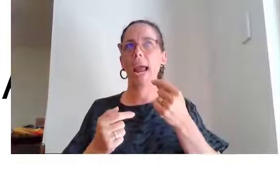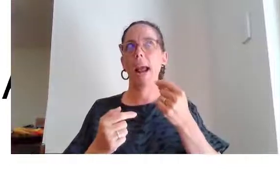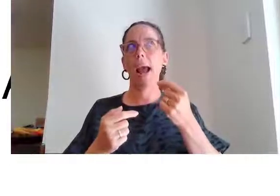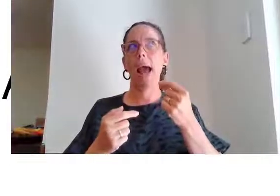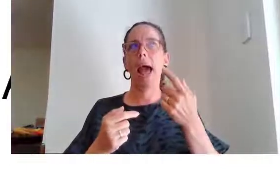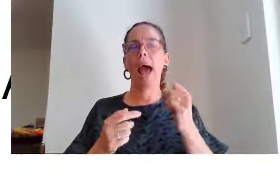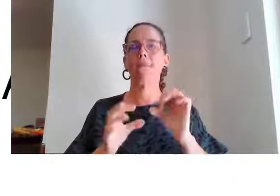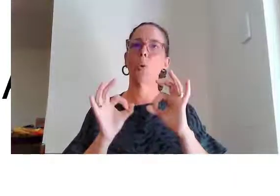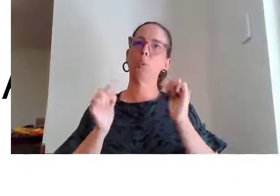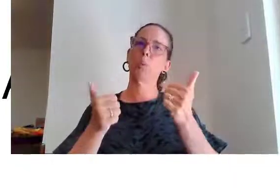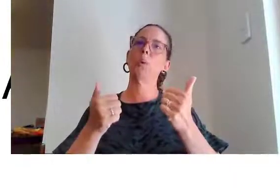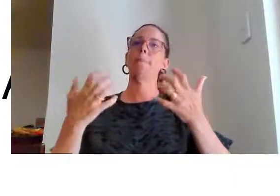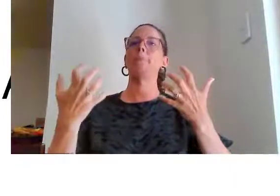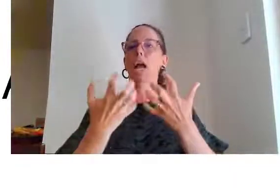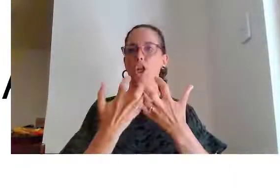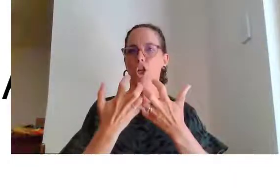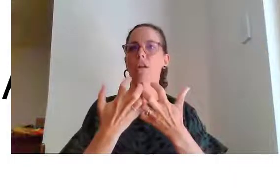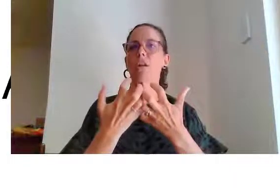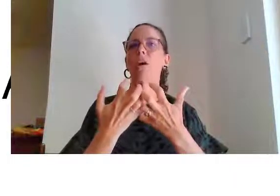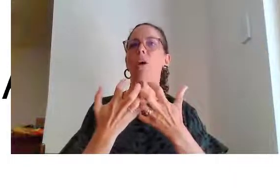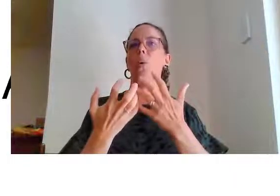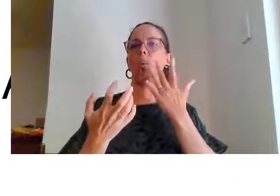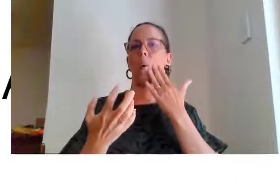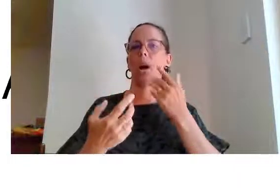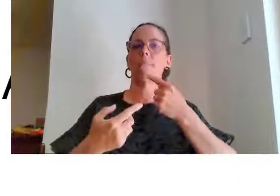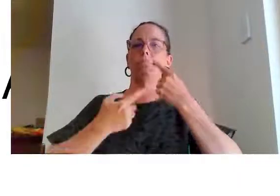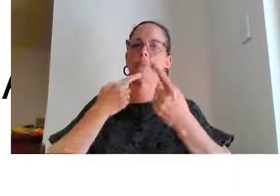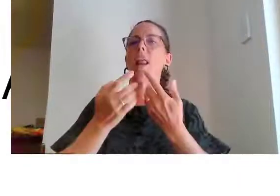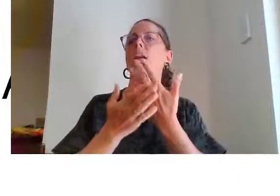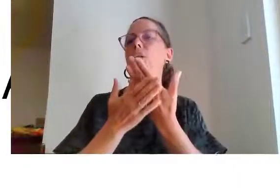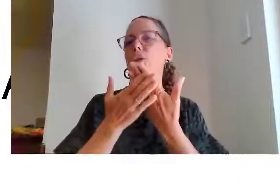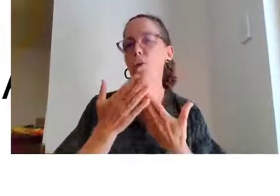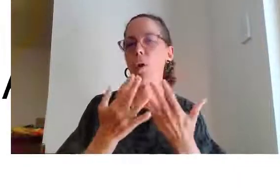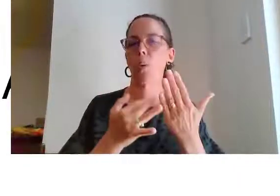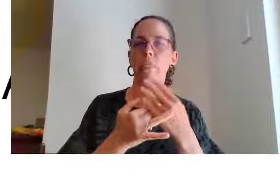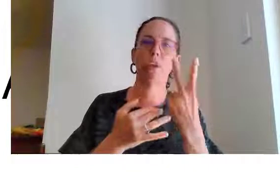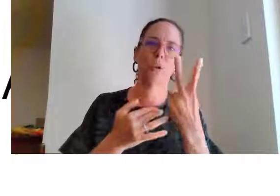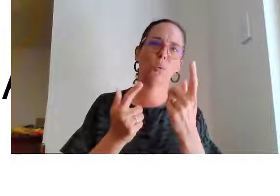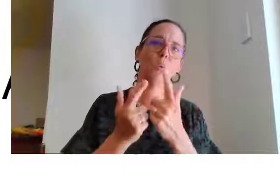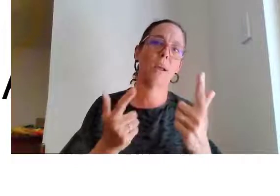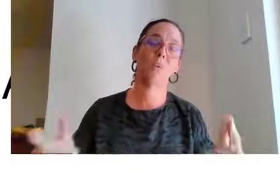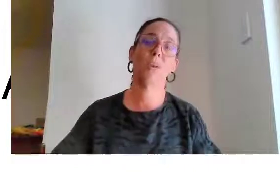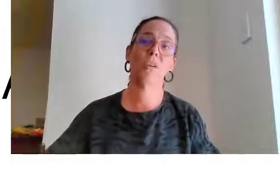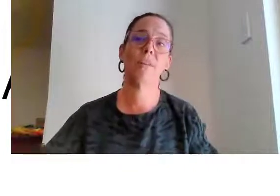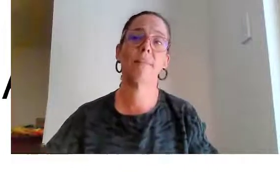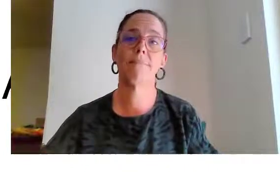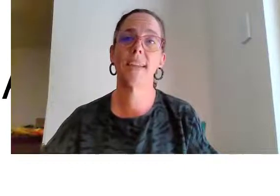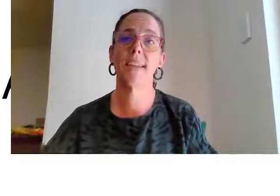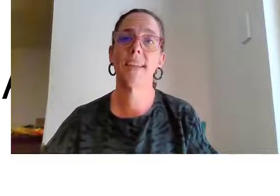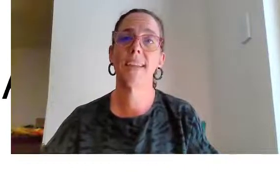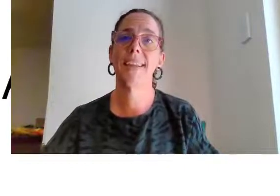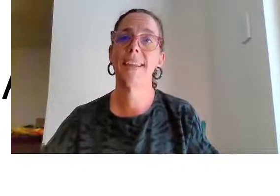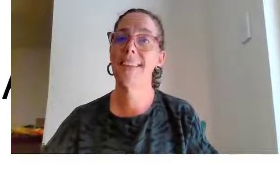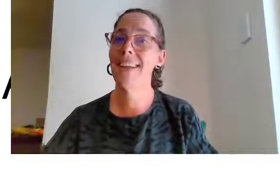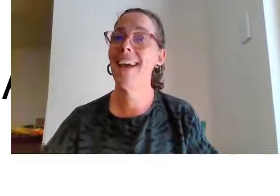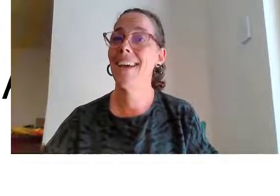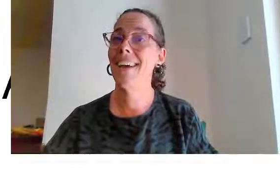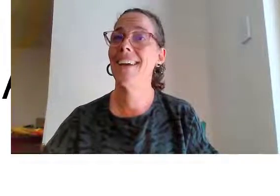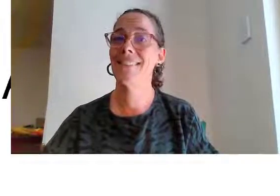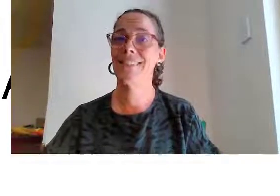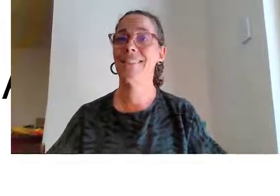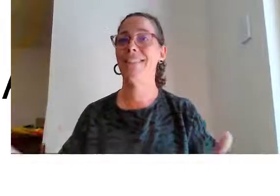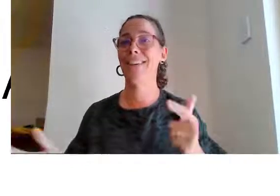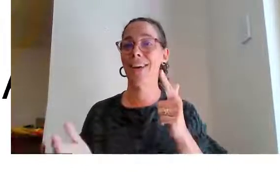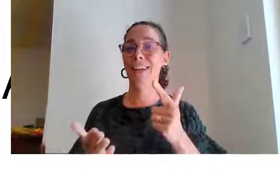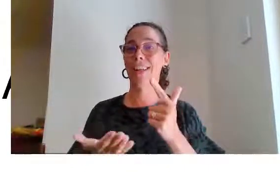page as the deaf storyteller and also librarian, so that we knew when we were going through those key 5 words that the interpreter was in